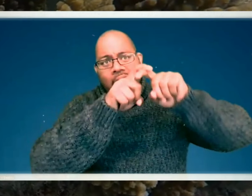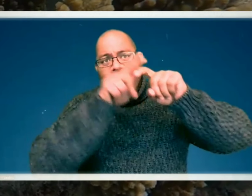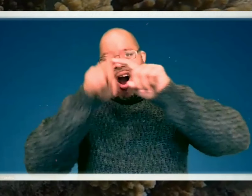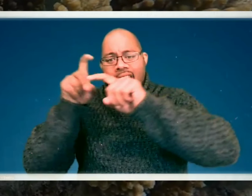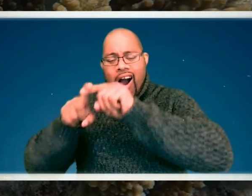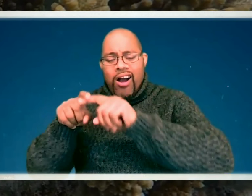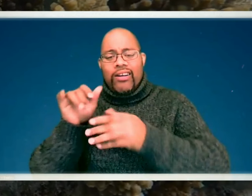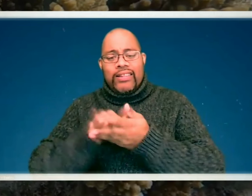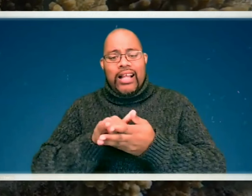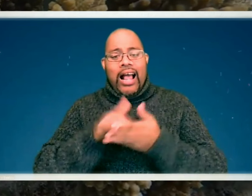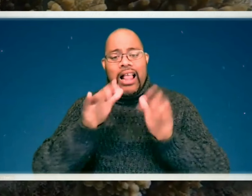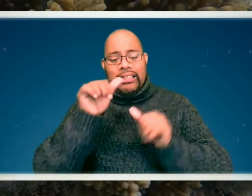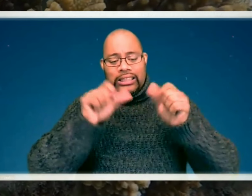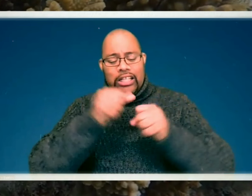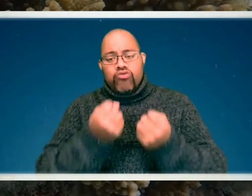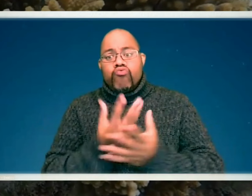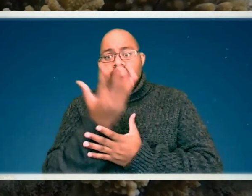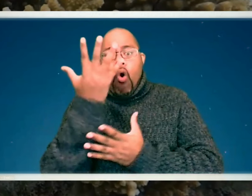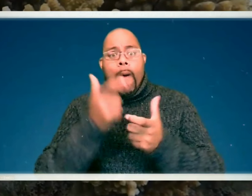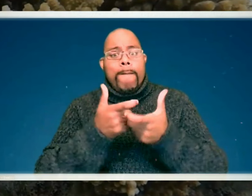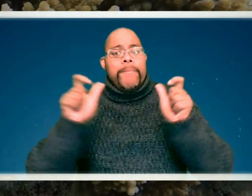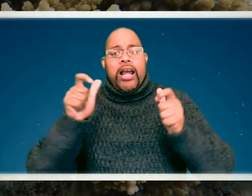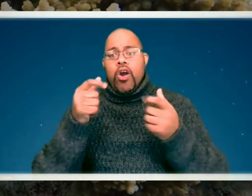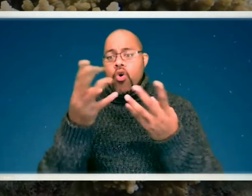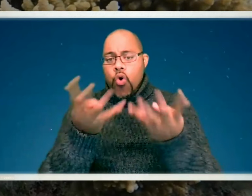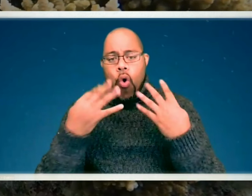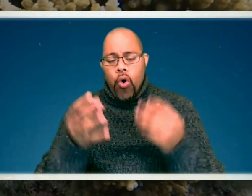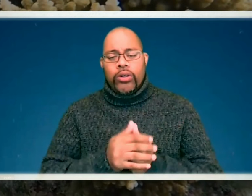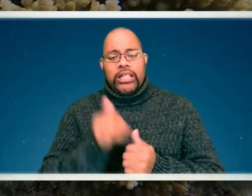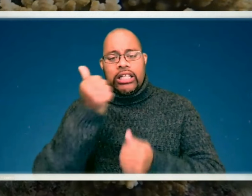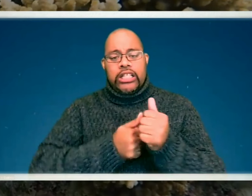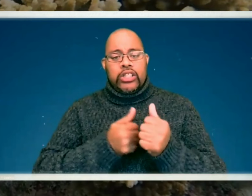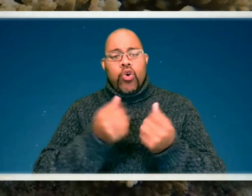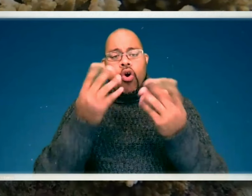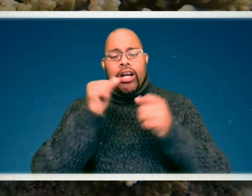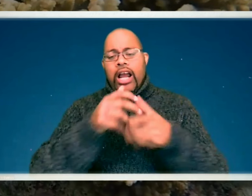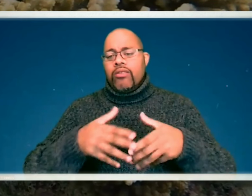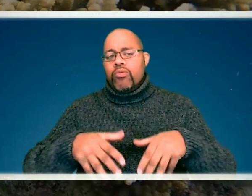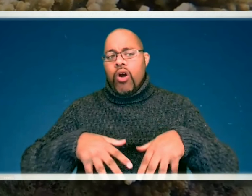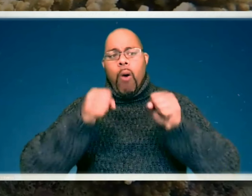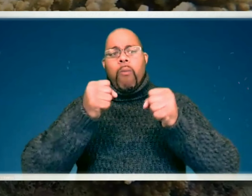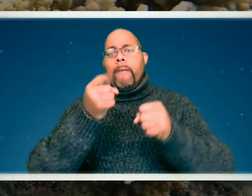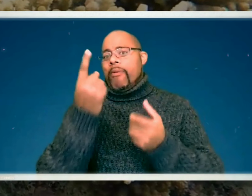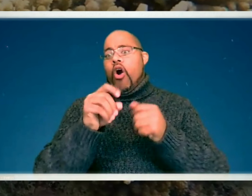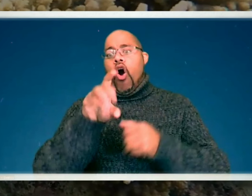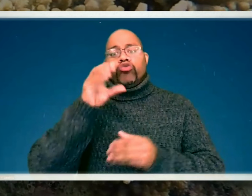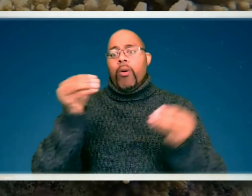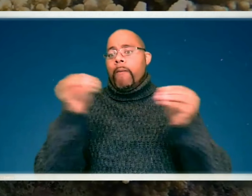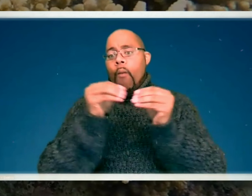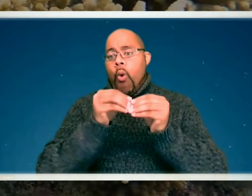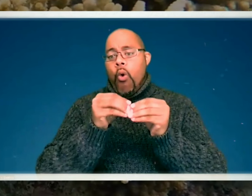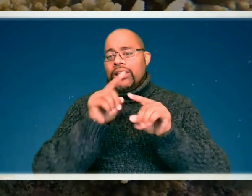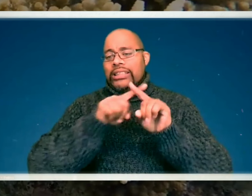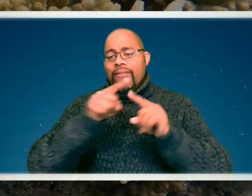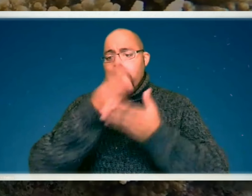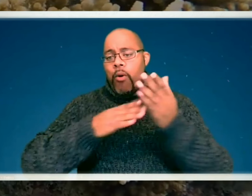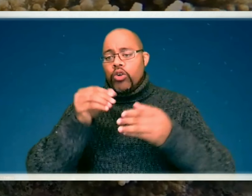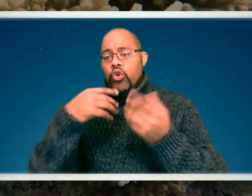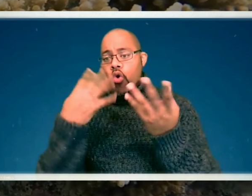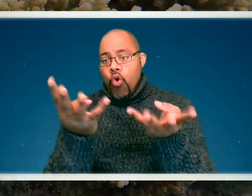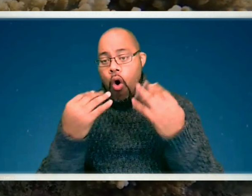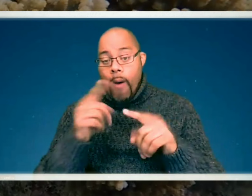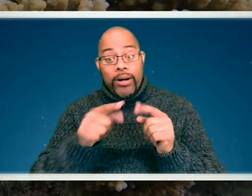allows the scientists to grow a large number of coral fragments, as each coral tree can hold up to 100 or more coral fragments. And what's interesting about this is